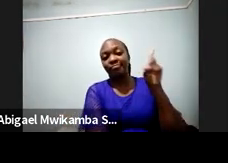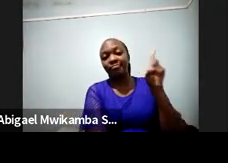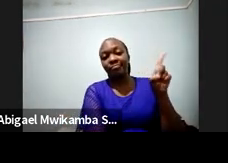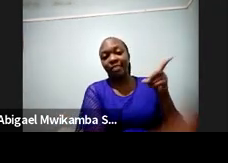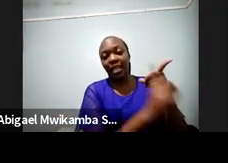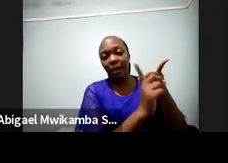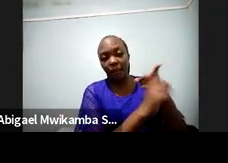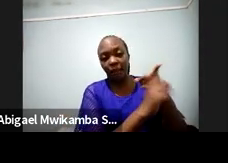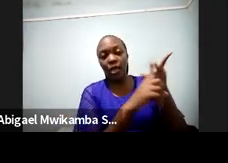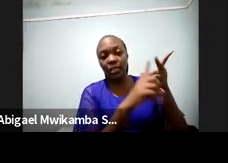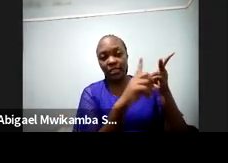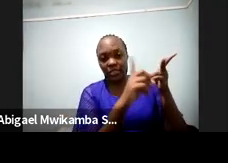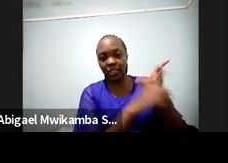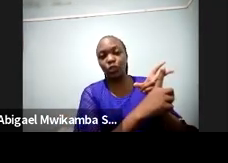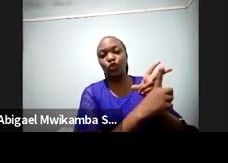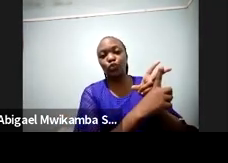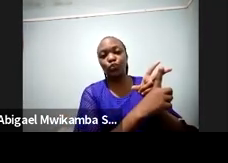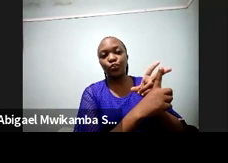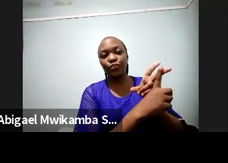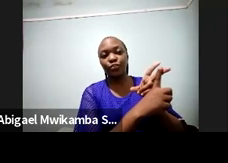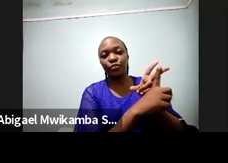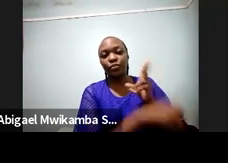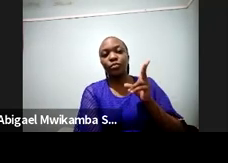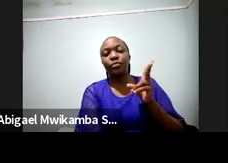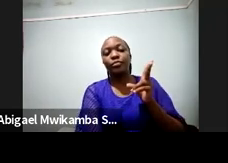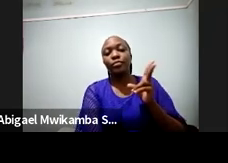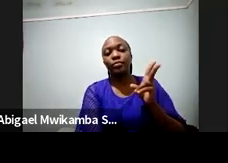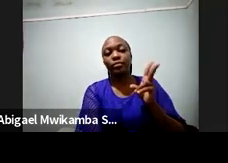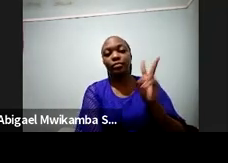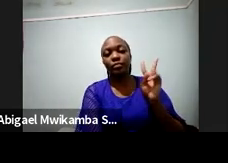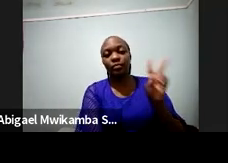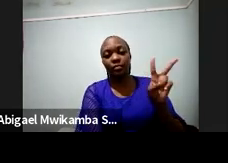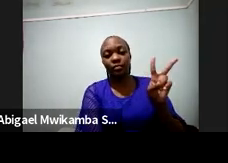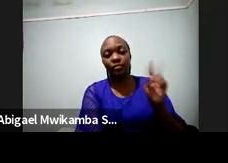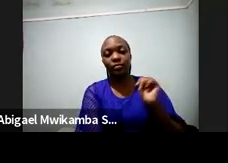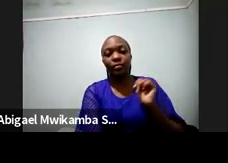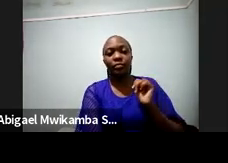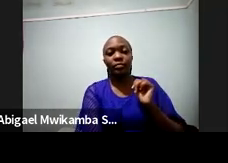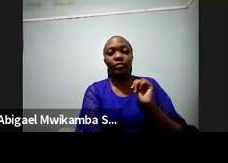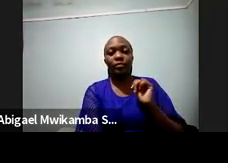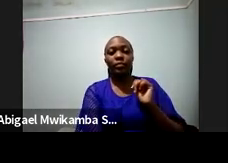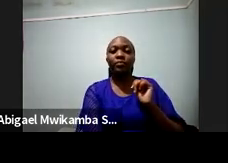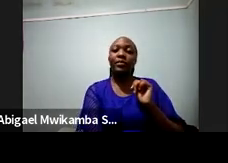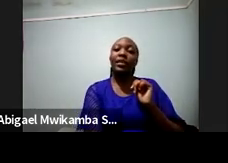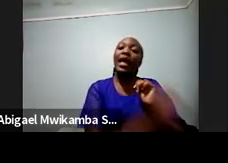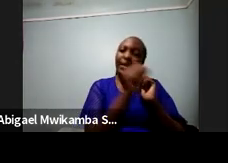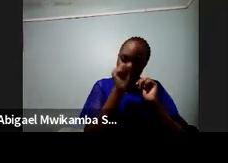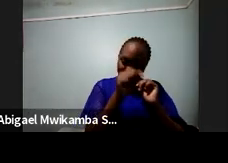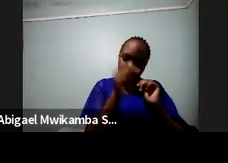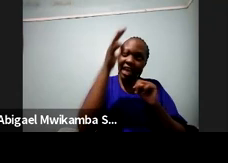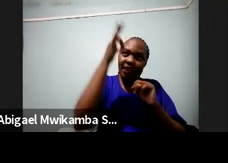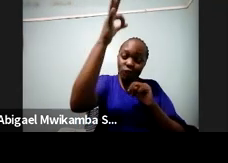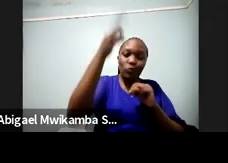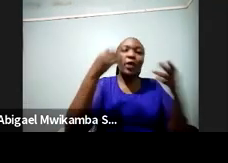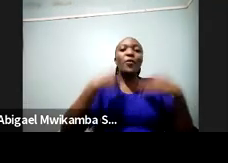two and one, in that order. Of course, that future may have a family coming your way. The gentleman has